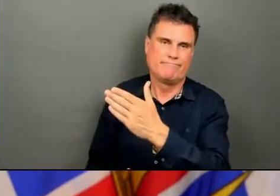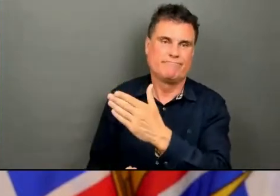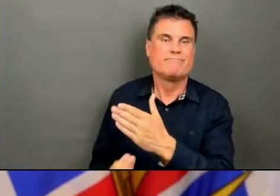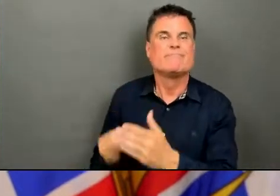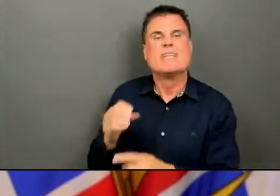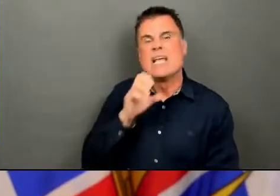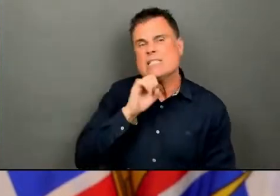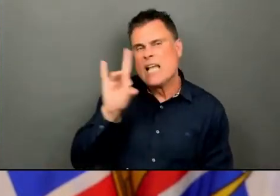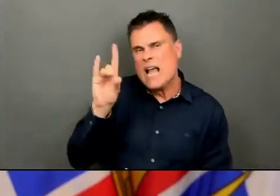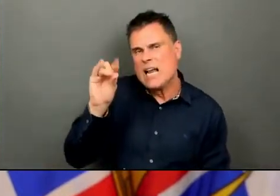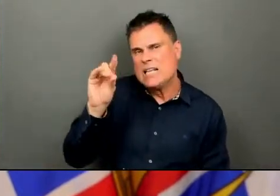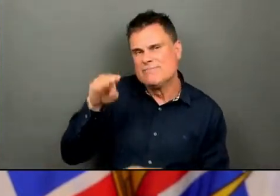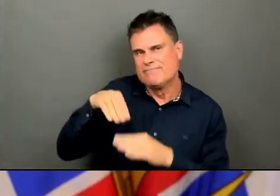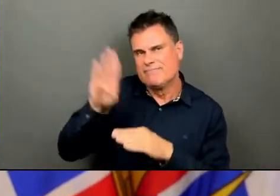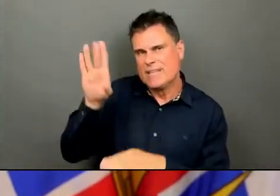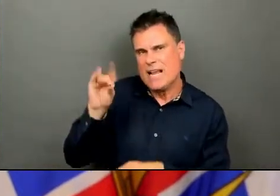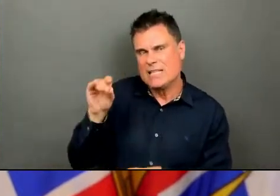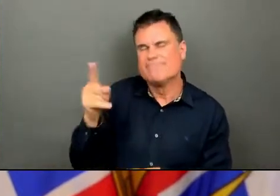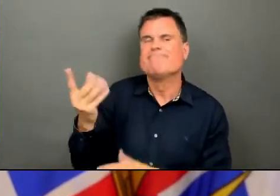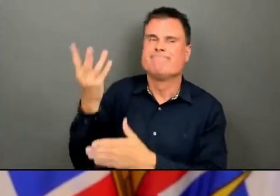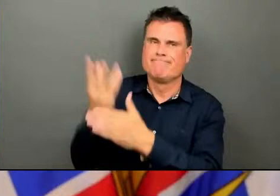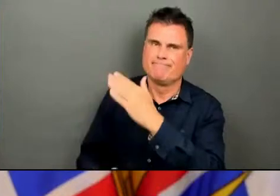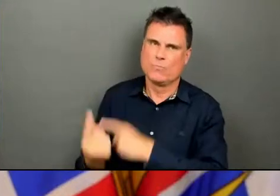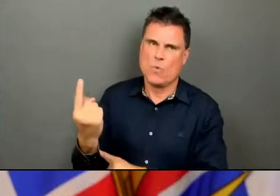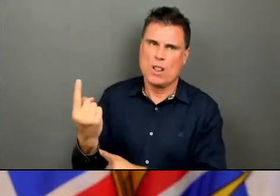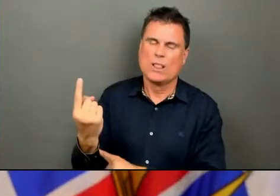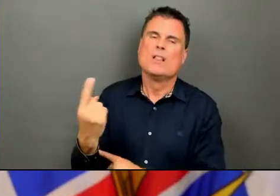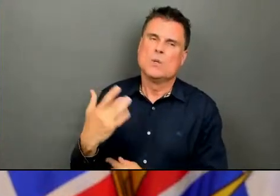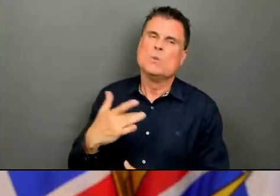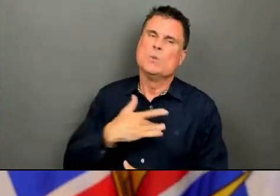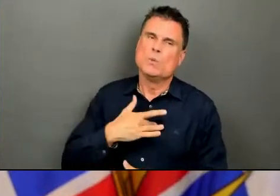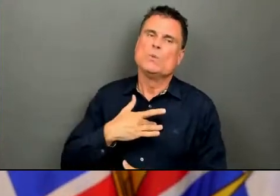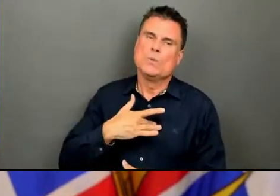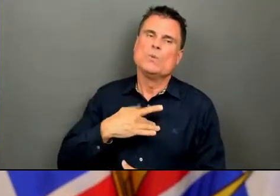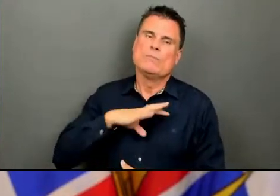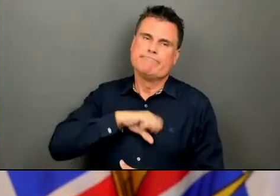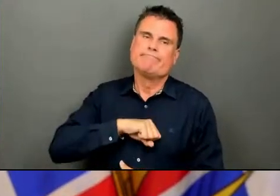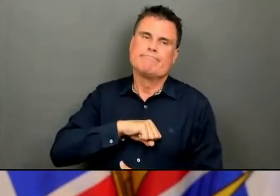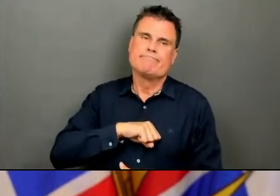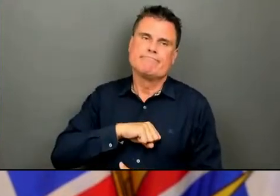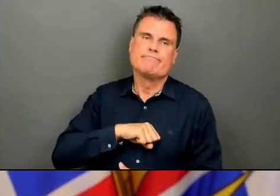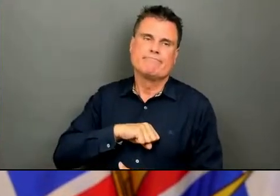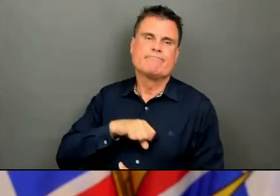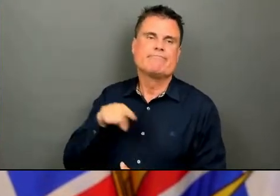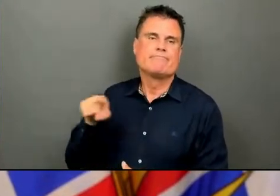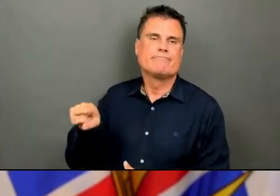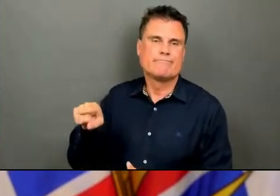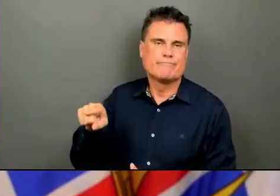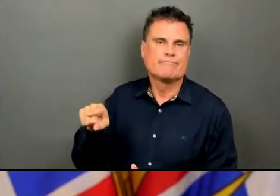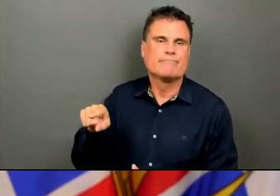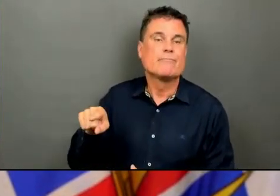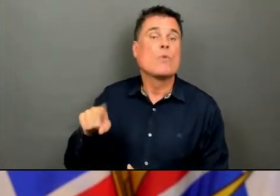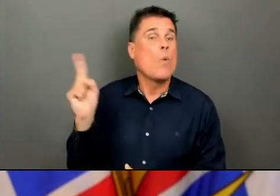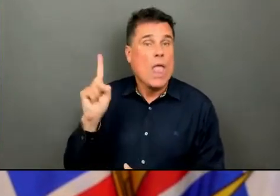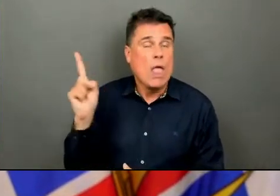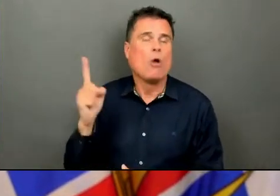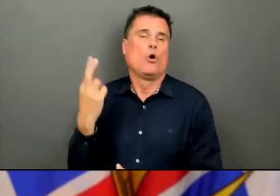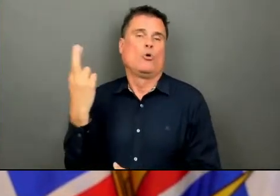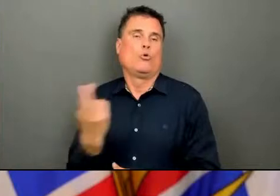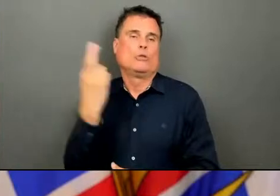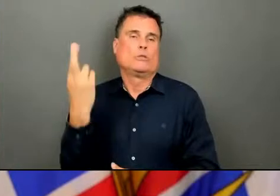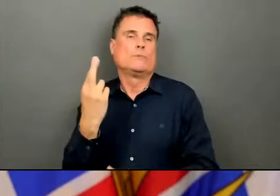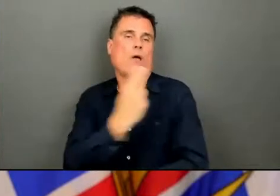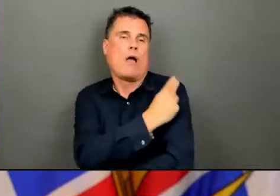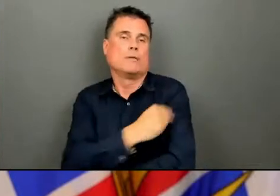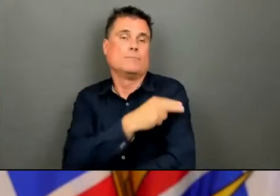their 80s who unfortunately died at the outbreak in the Richmond Hospital. Even though that outbreak is over, we know that the